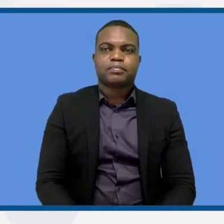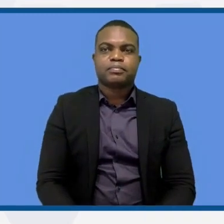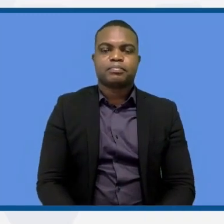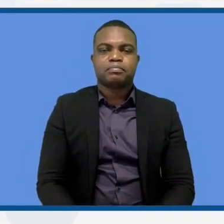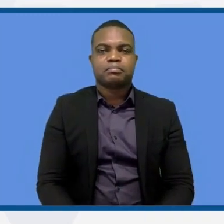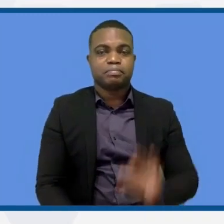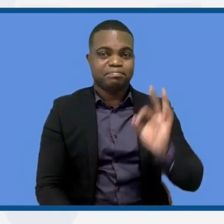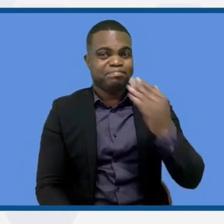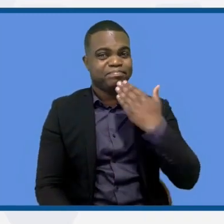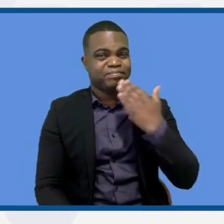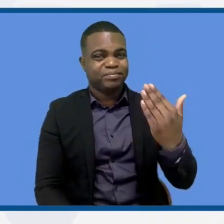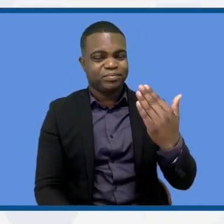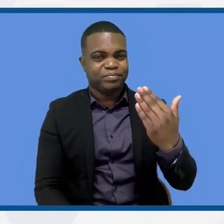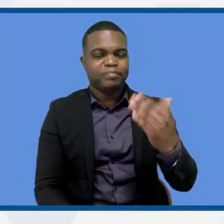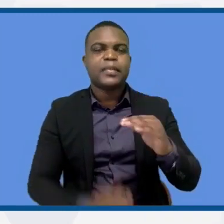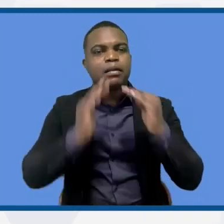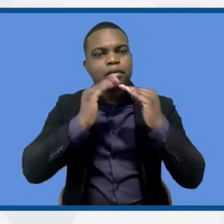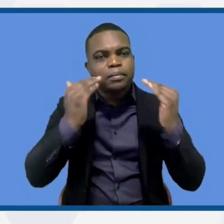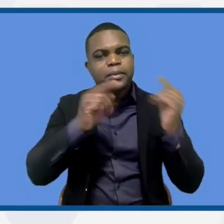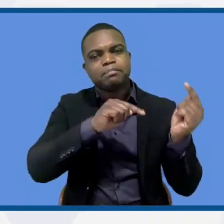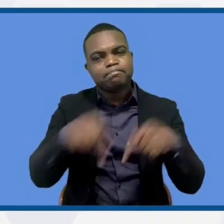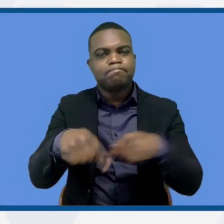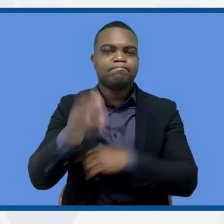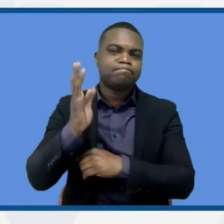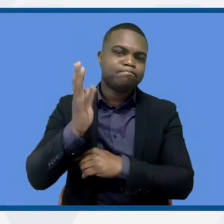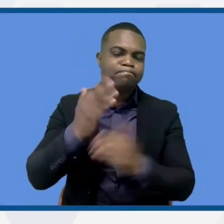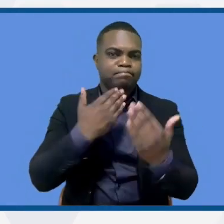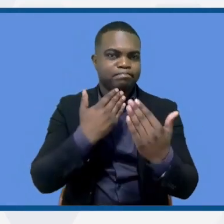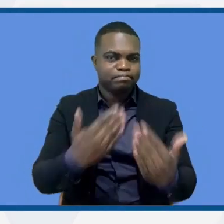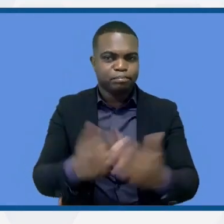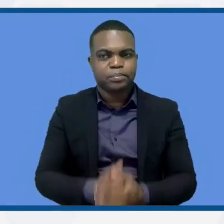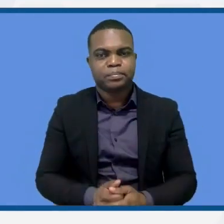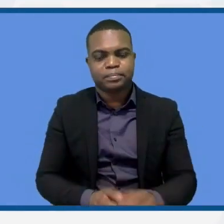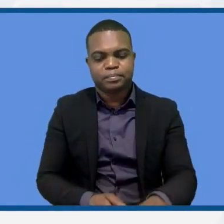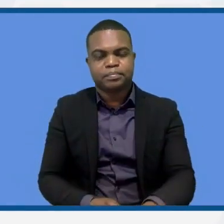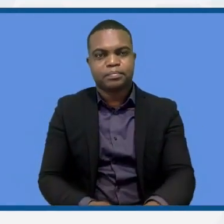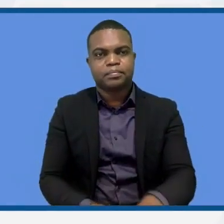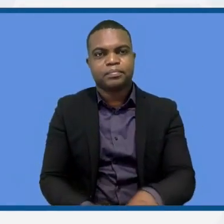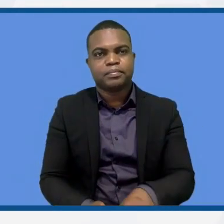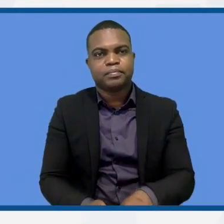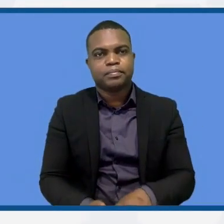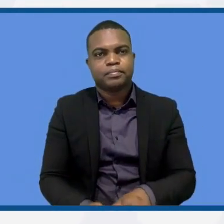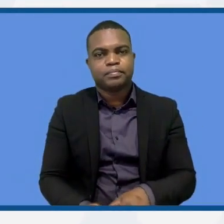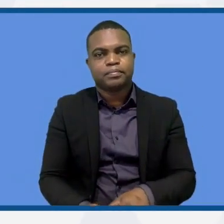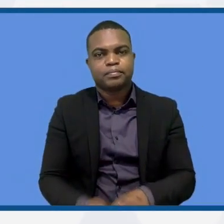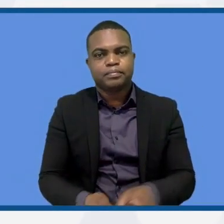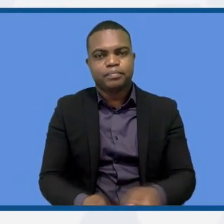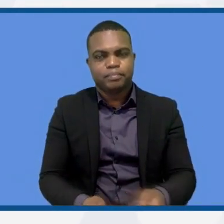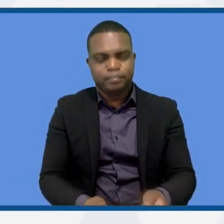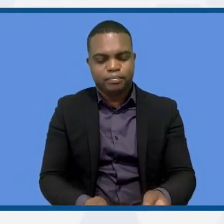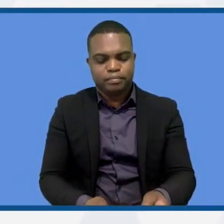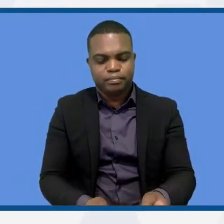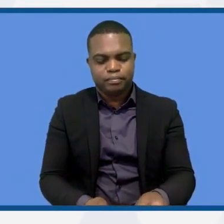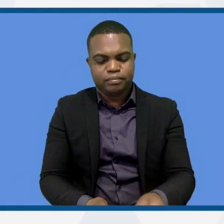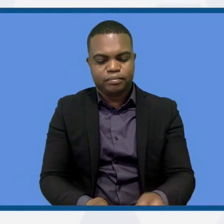The focus of the presentation is on building resilience of green infrastructure as well as